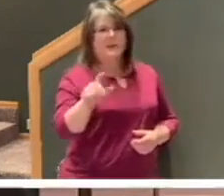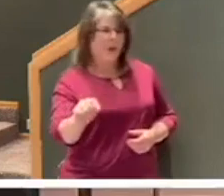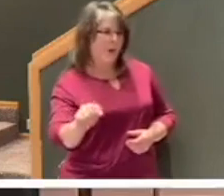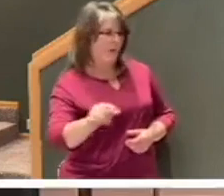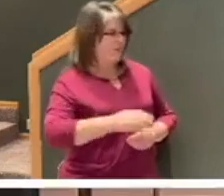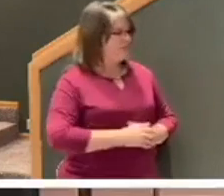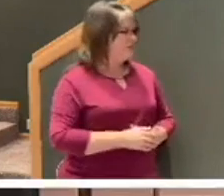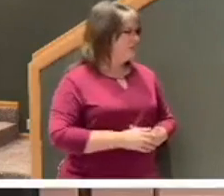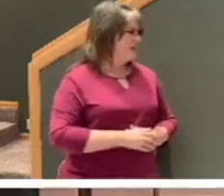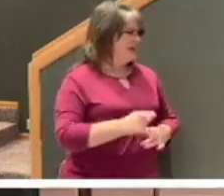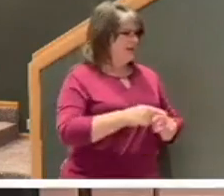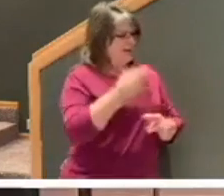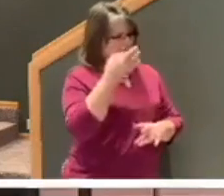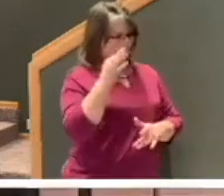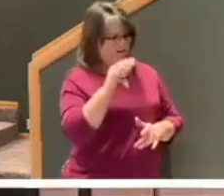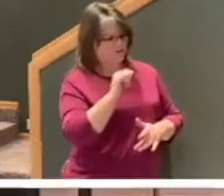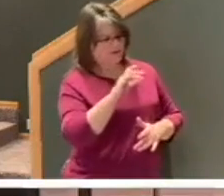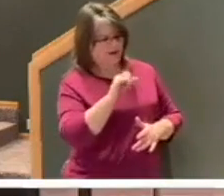Or